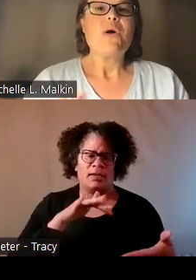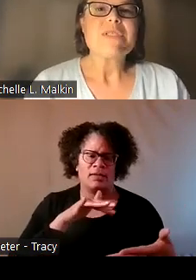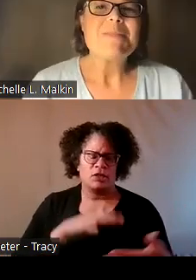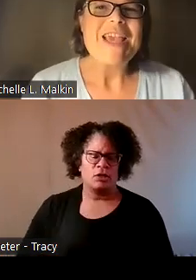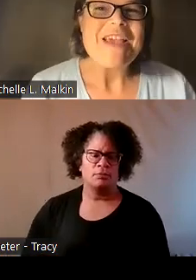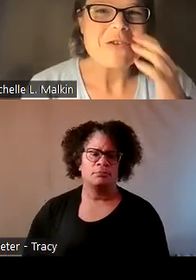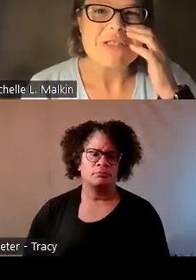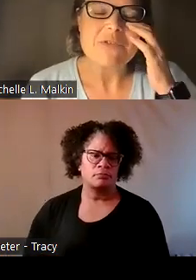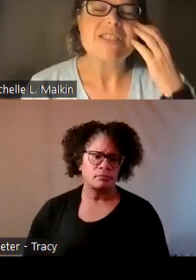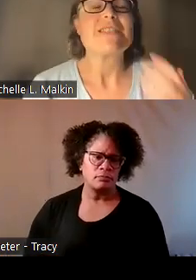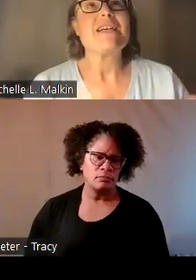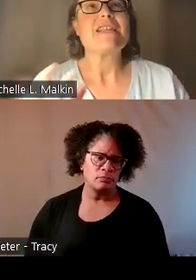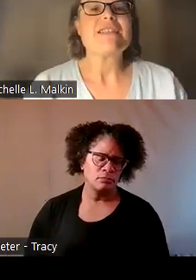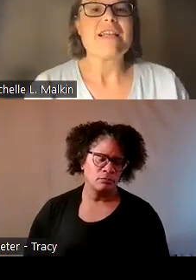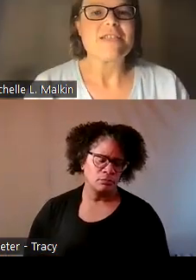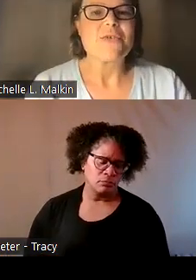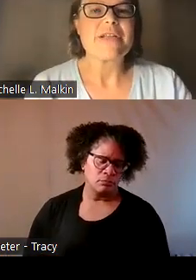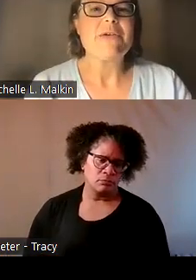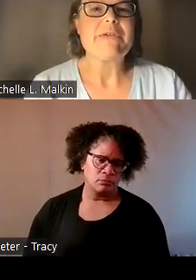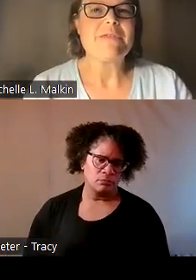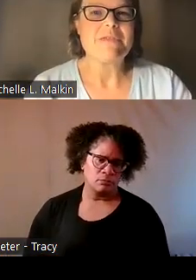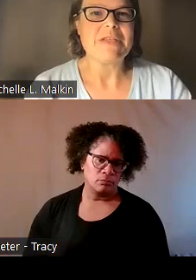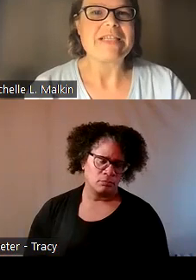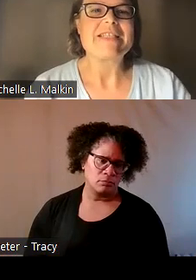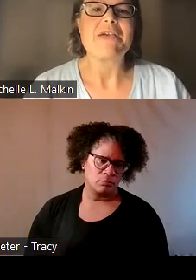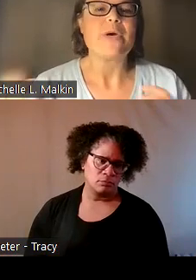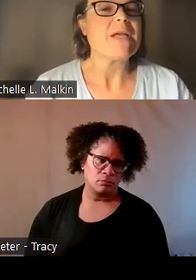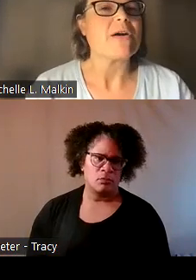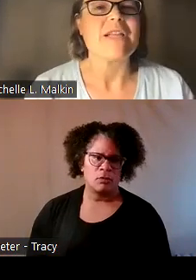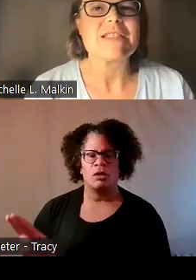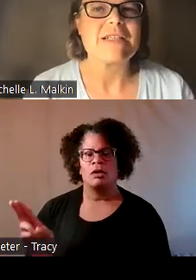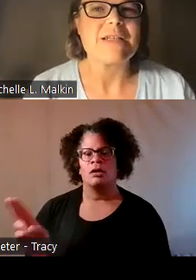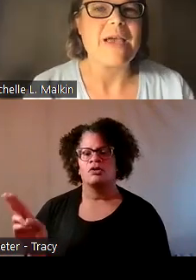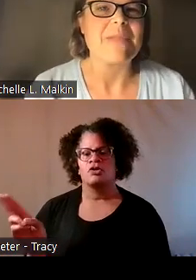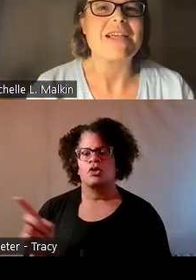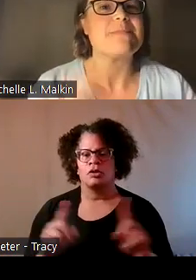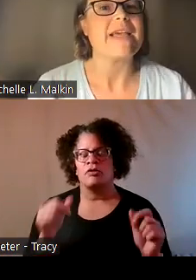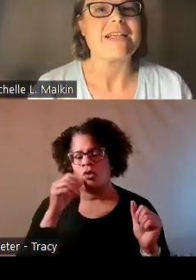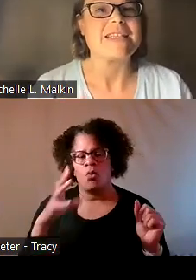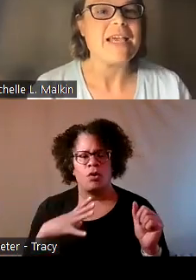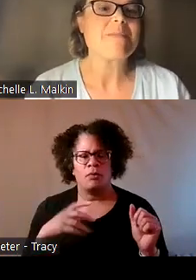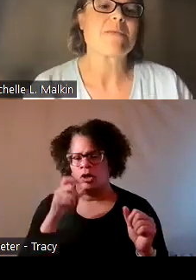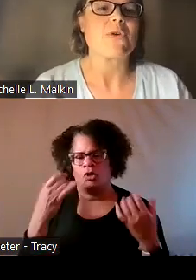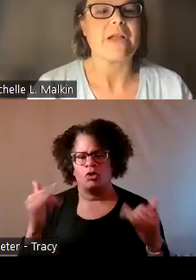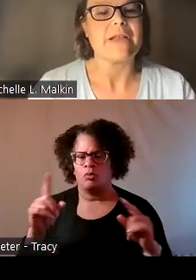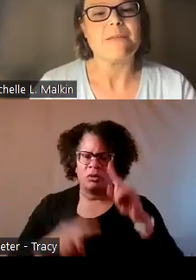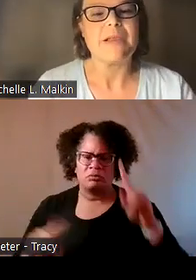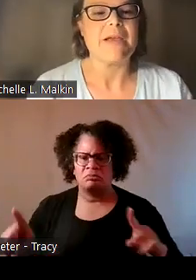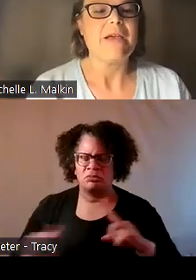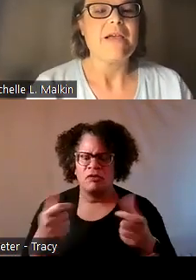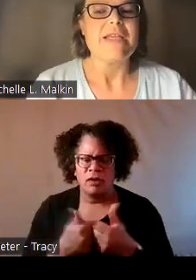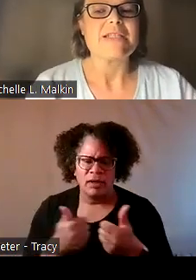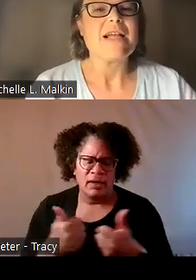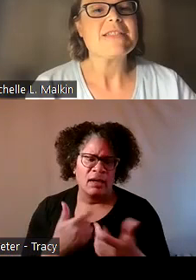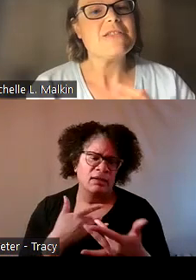So what was the behavioral differences? As I said, historically, they say women are less likely to play as many kinds of games. They're more likely to